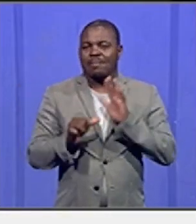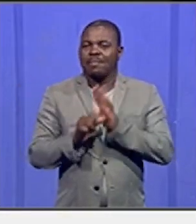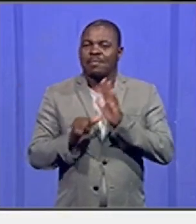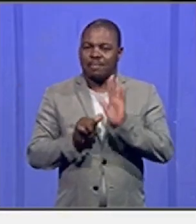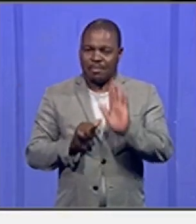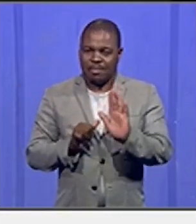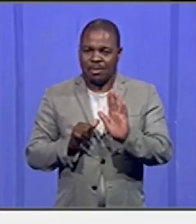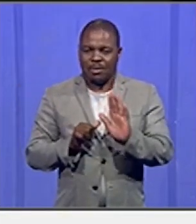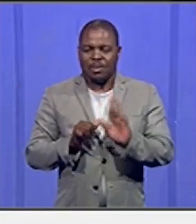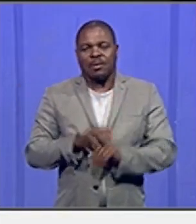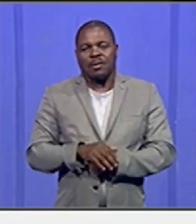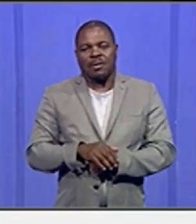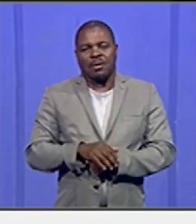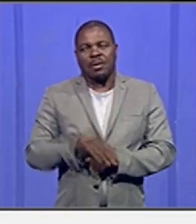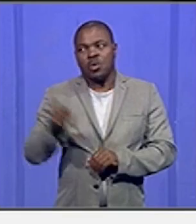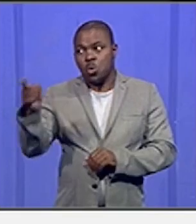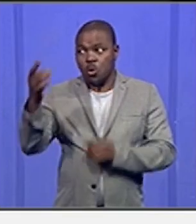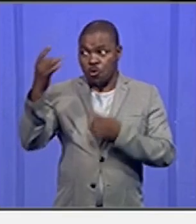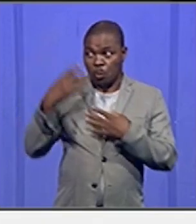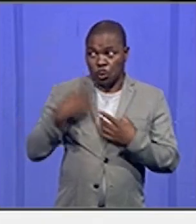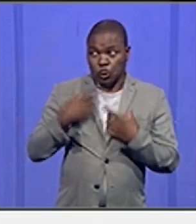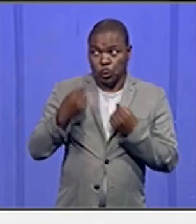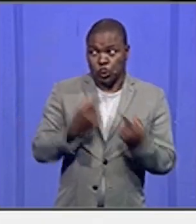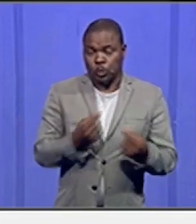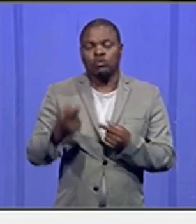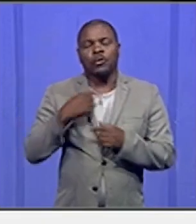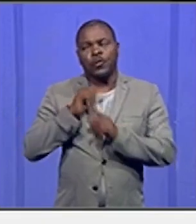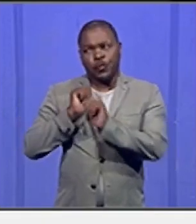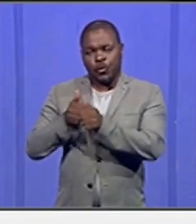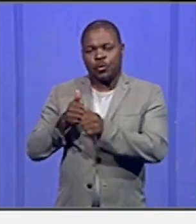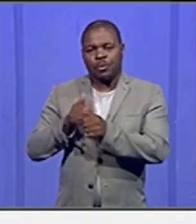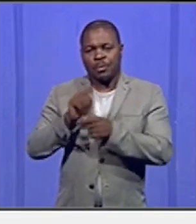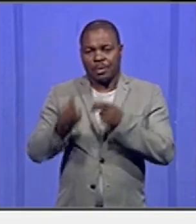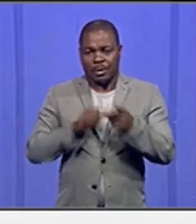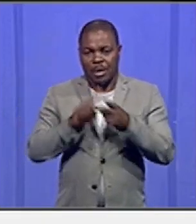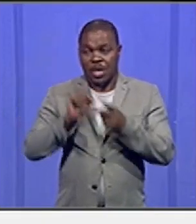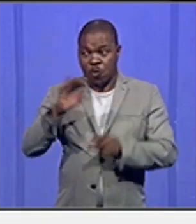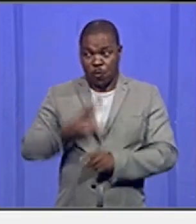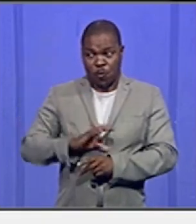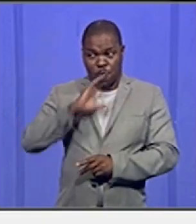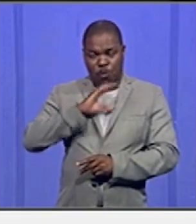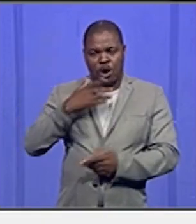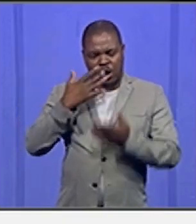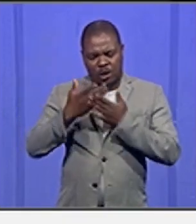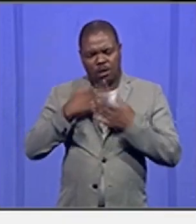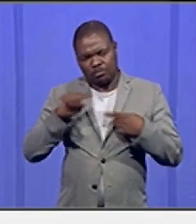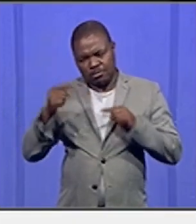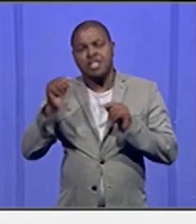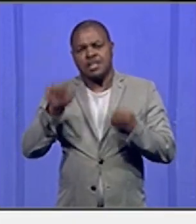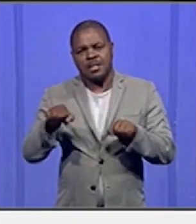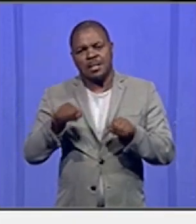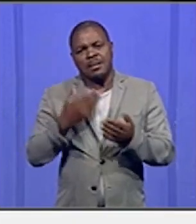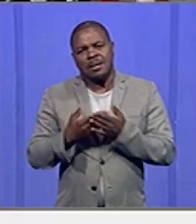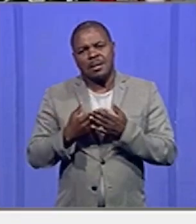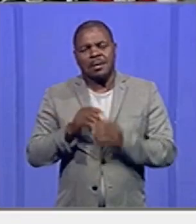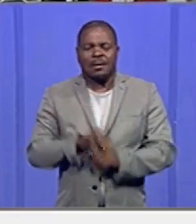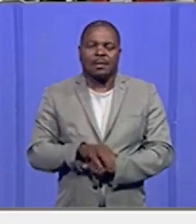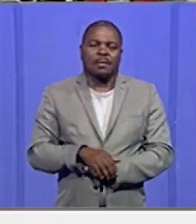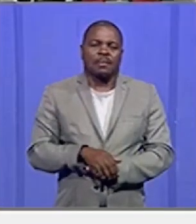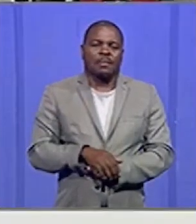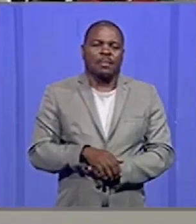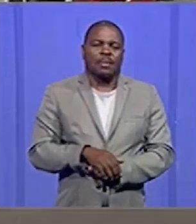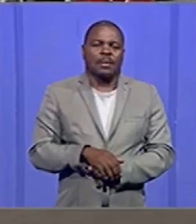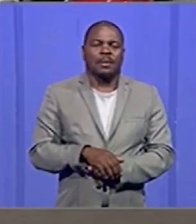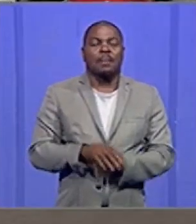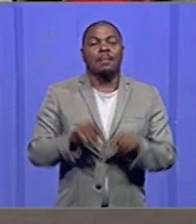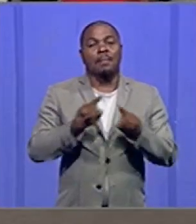your ego. Follow instructions of the hijackers unless you are confident enough to resist any temptation. Gole